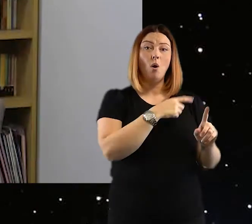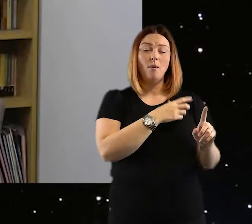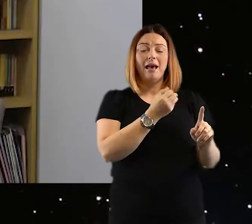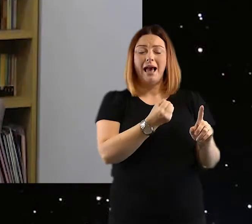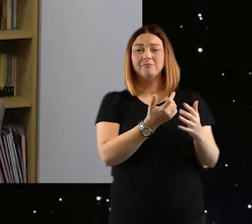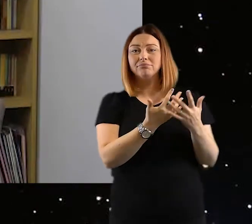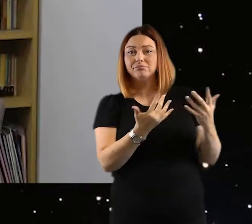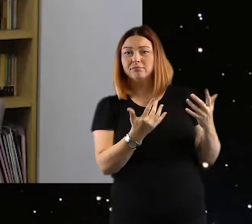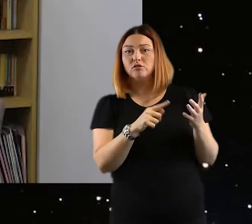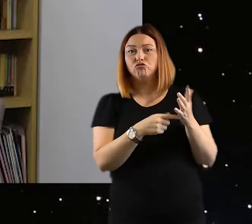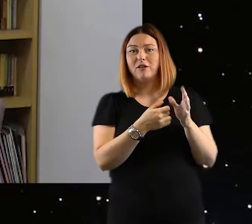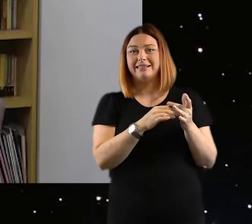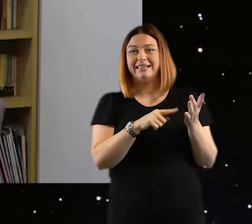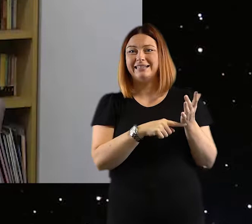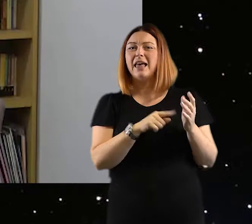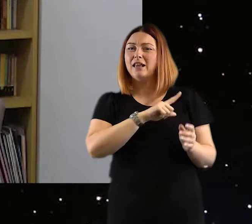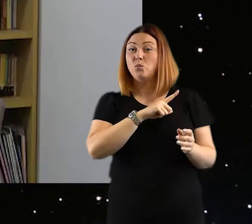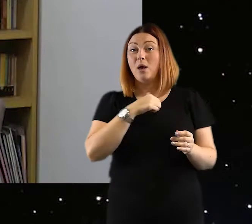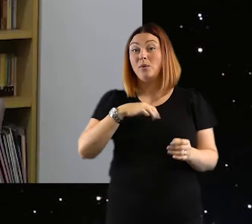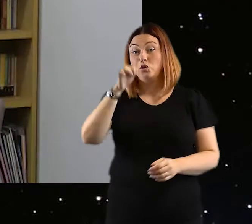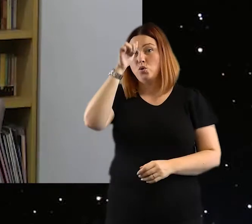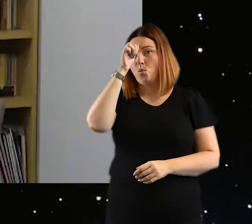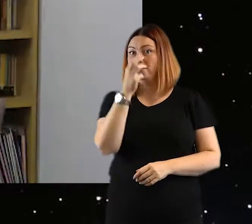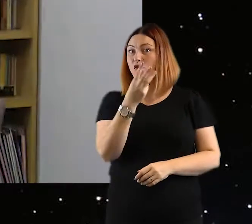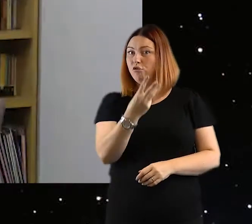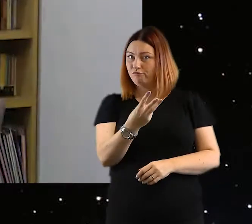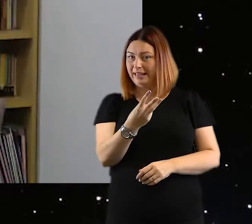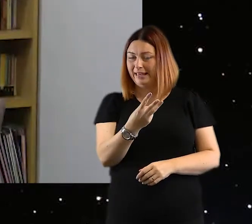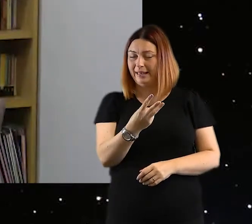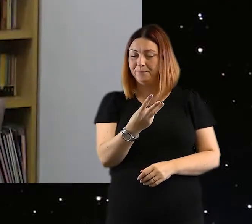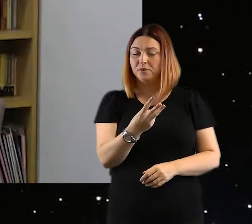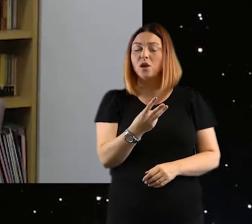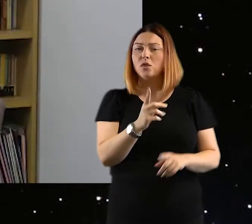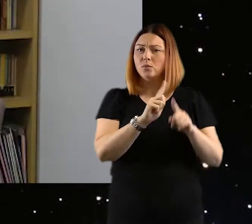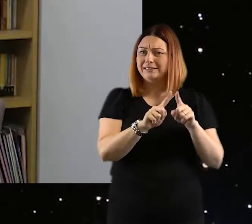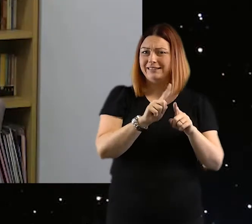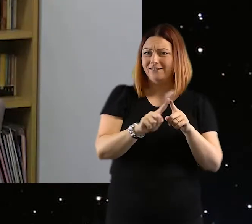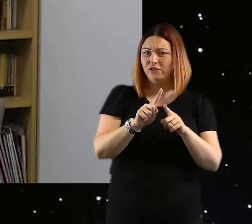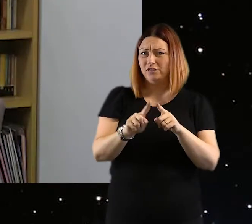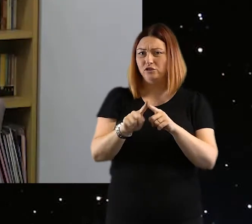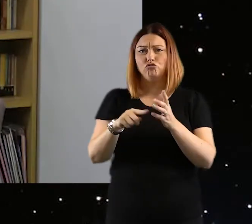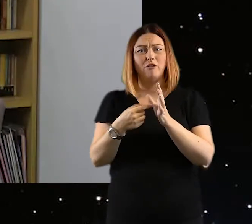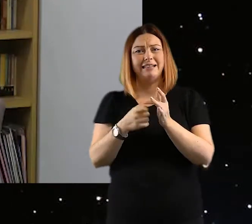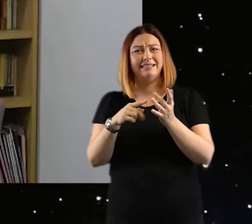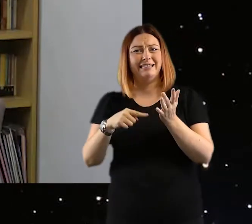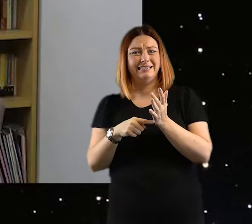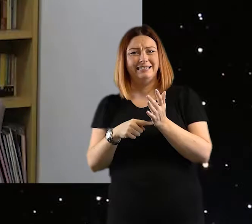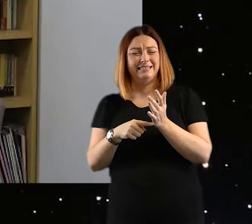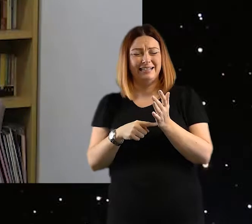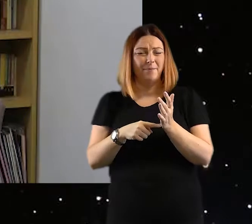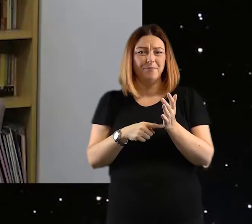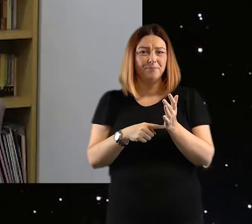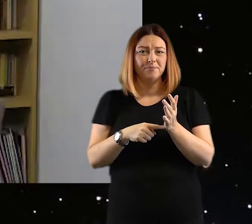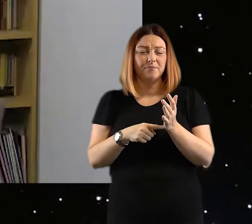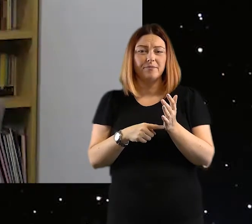were a number of transits. So this is where they came up with the 3. They saw a number of transits, and they weren't sort of strongly. They